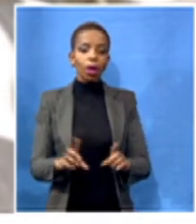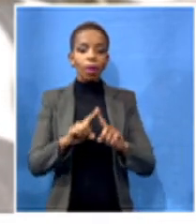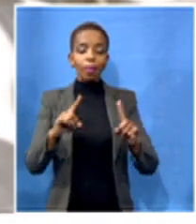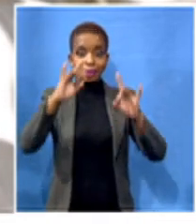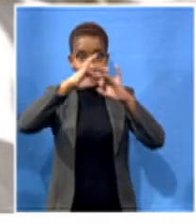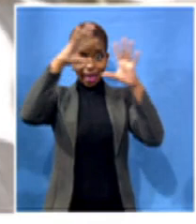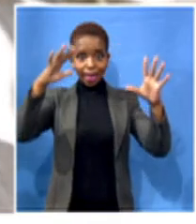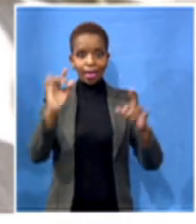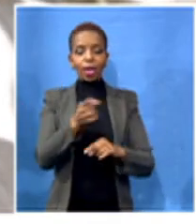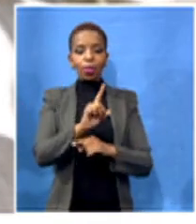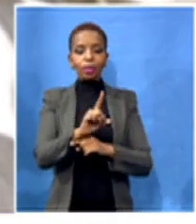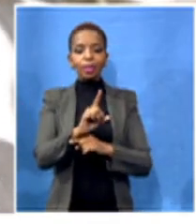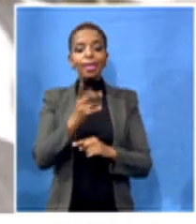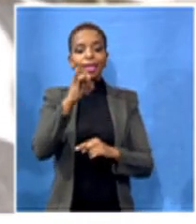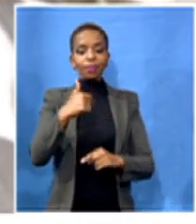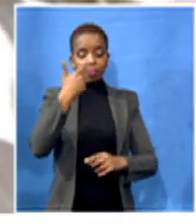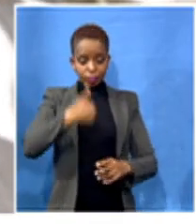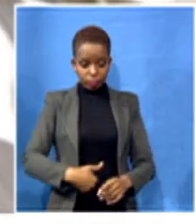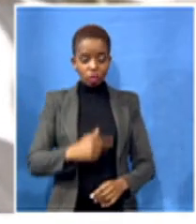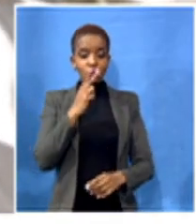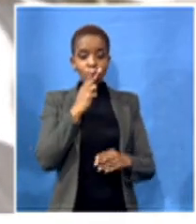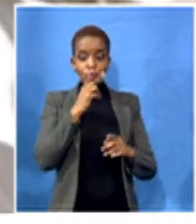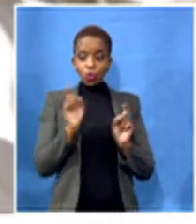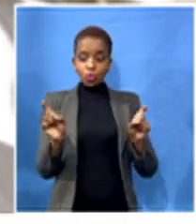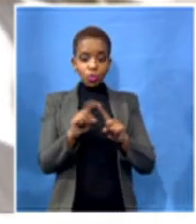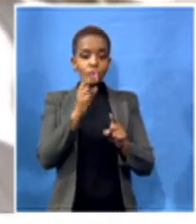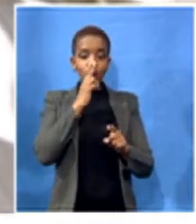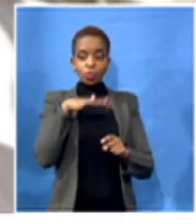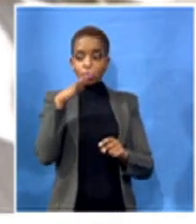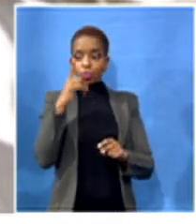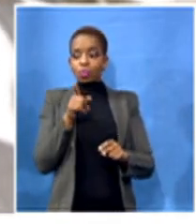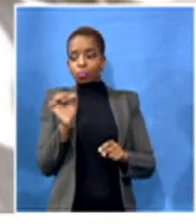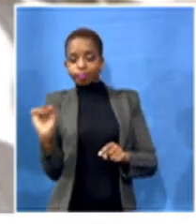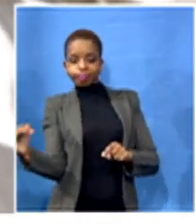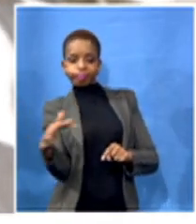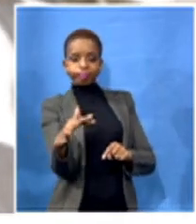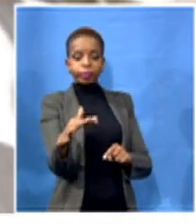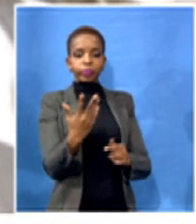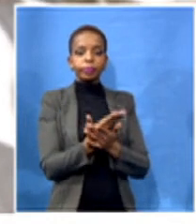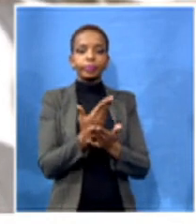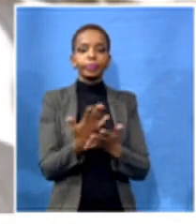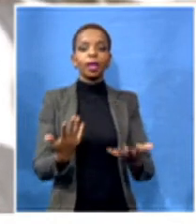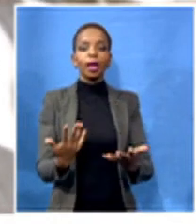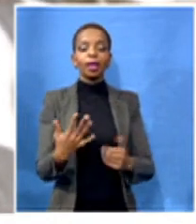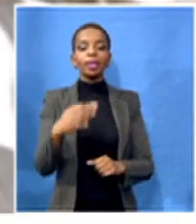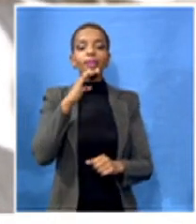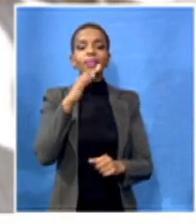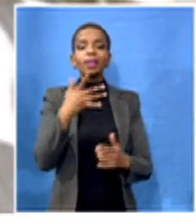is exceptionally dangerous. So the scientific side, the health side, is not on the side of the cigarette